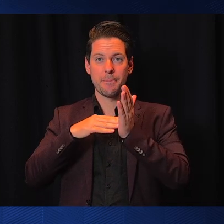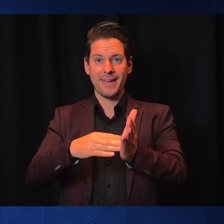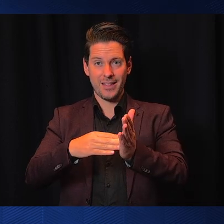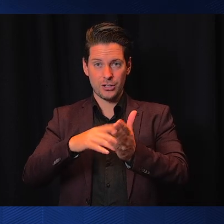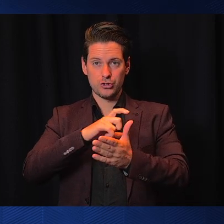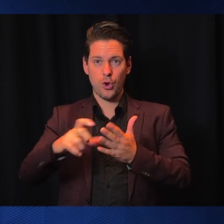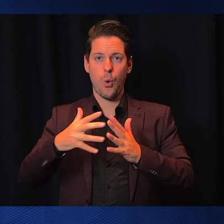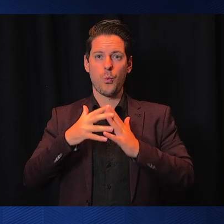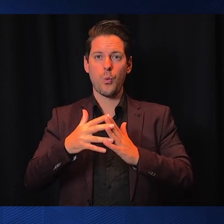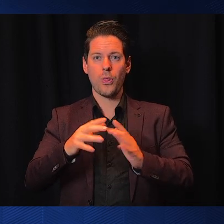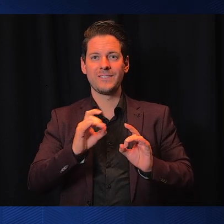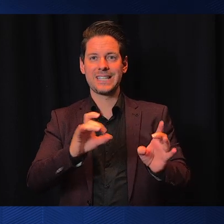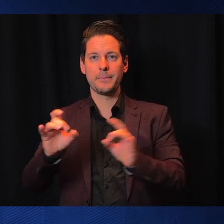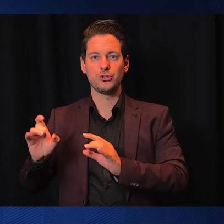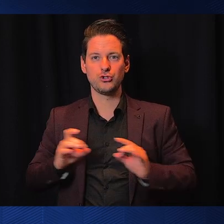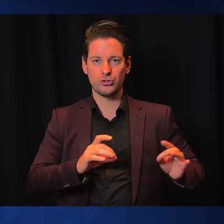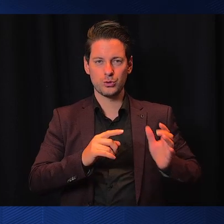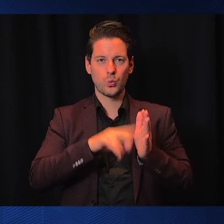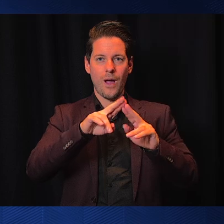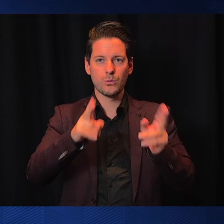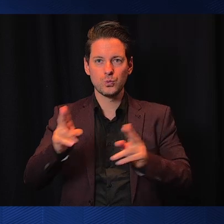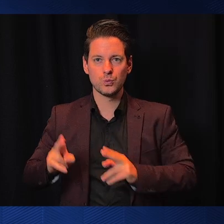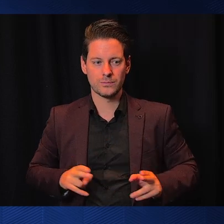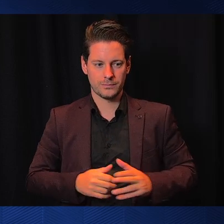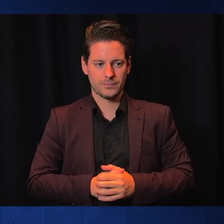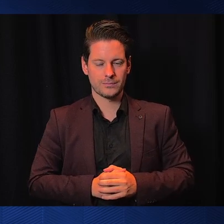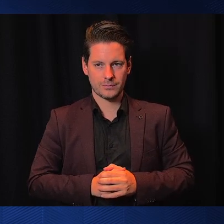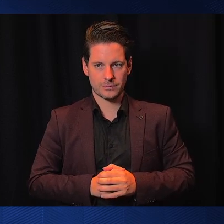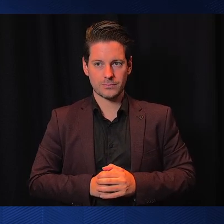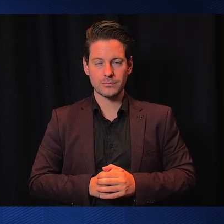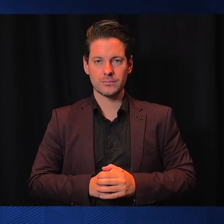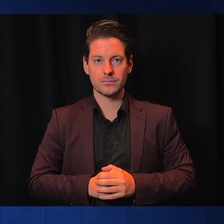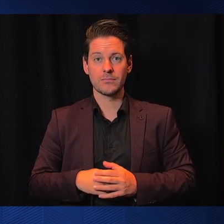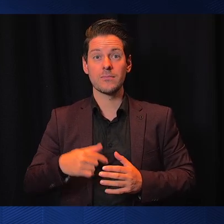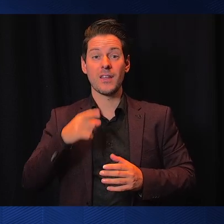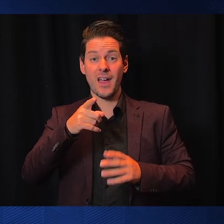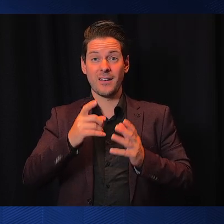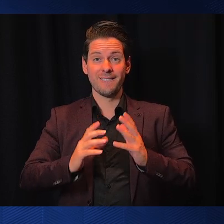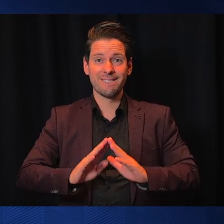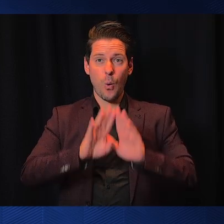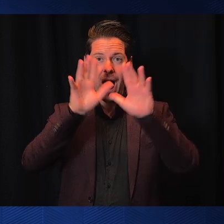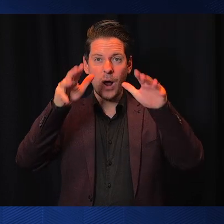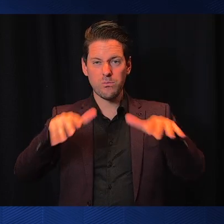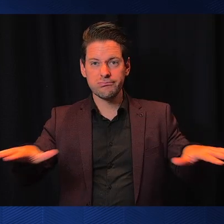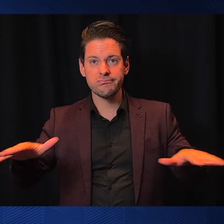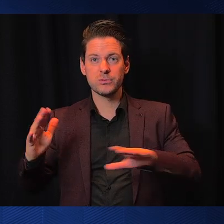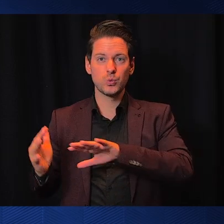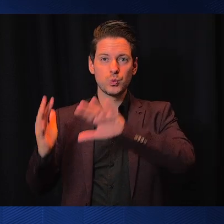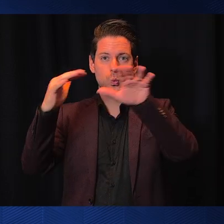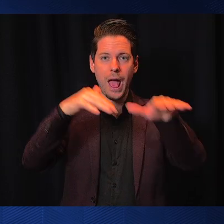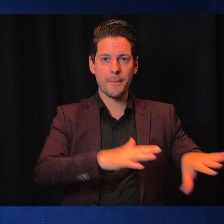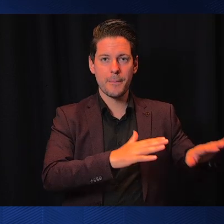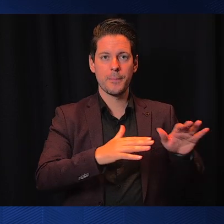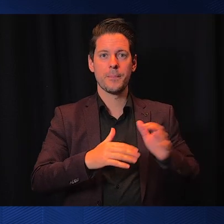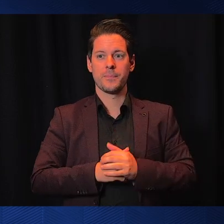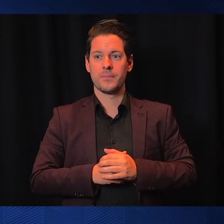to residential buildings. Sharing on their experiences from the volcanic eruptions and tsunamis, the stories